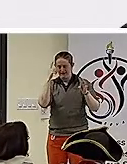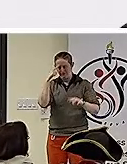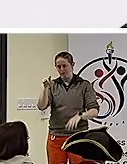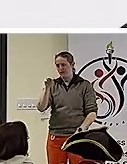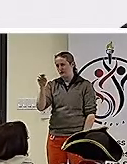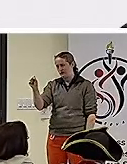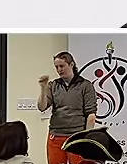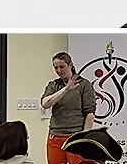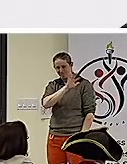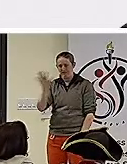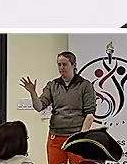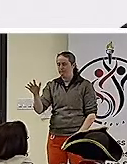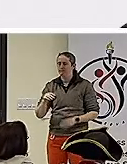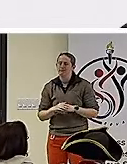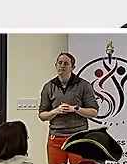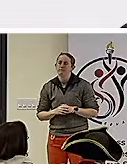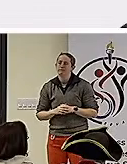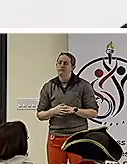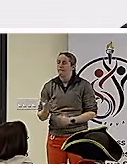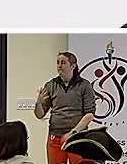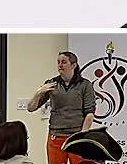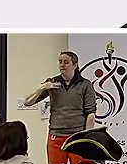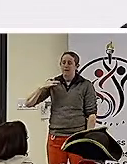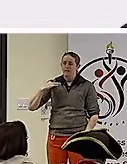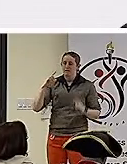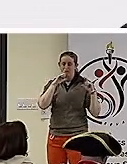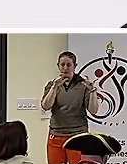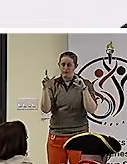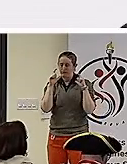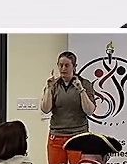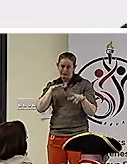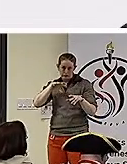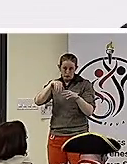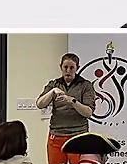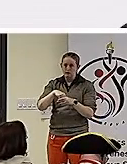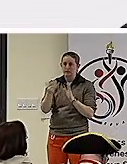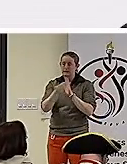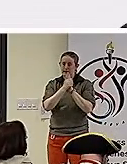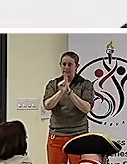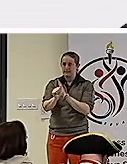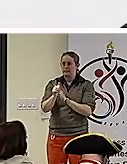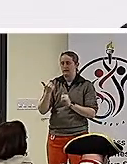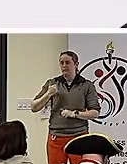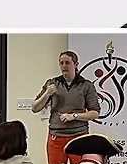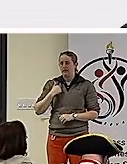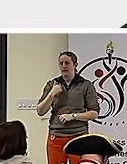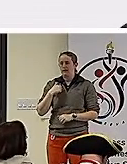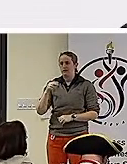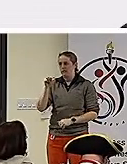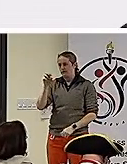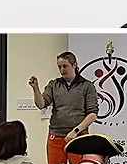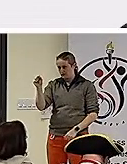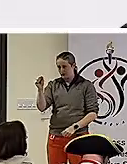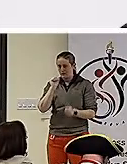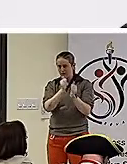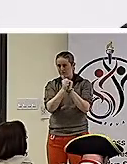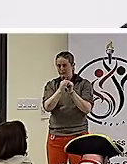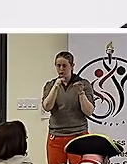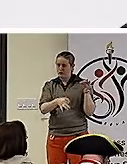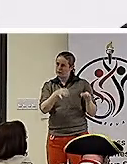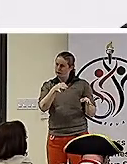province. His volunteering in photography has included Skills Canada Nova Scotia Photography Competition